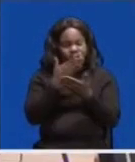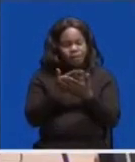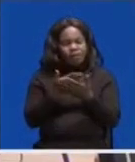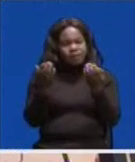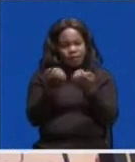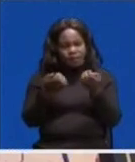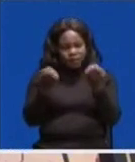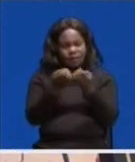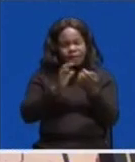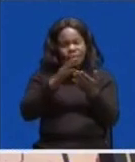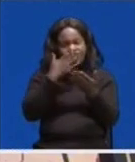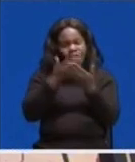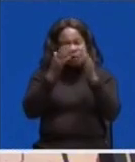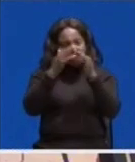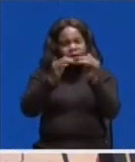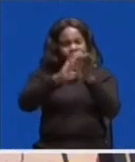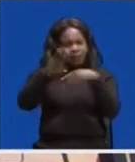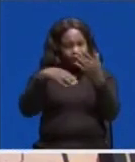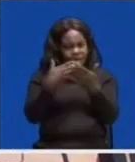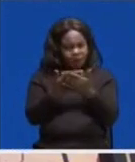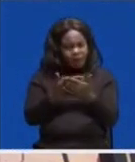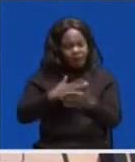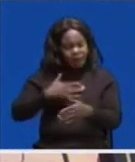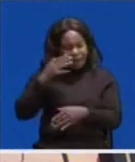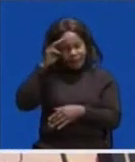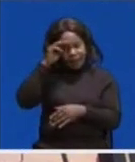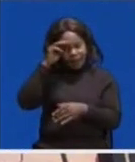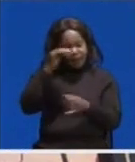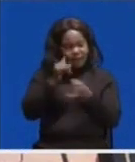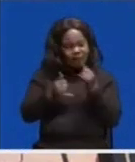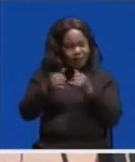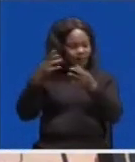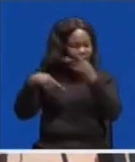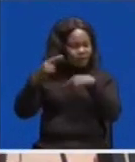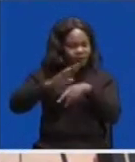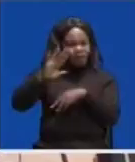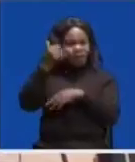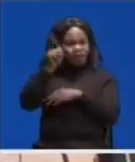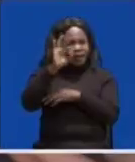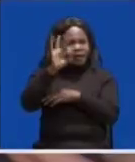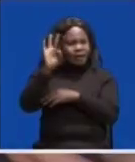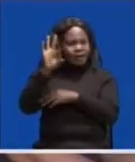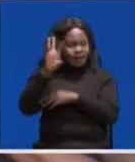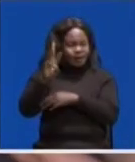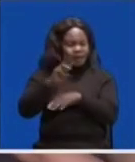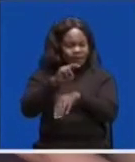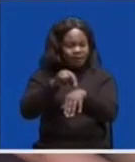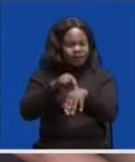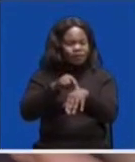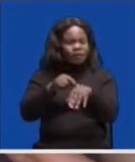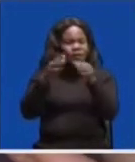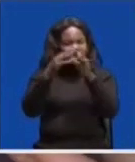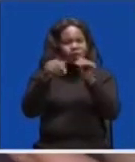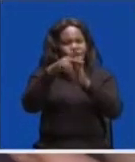provision of decent housing for all, my ministry has finalized the review of the 1996 National Housing Policy